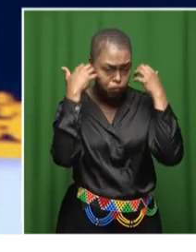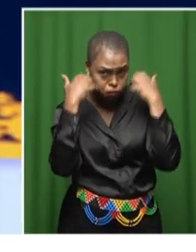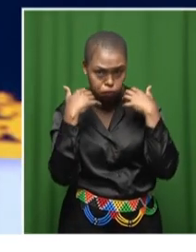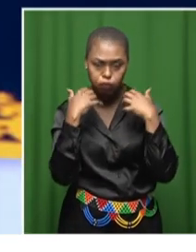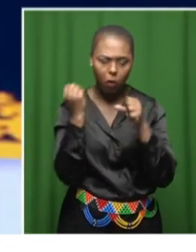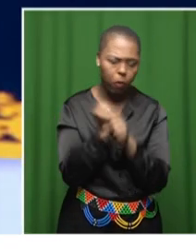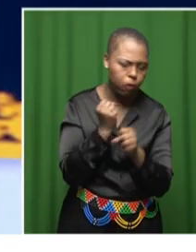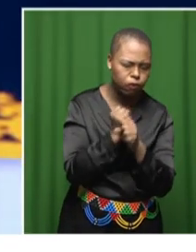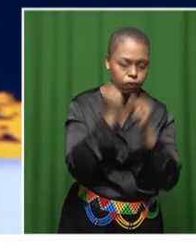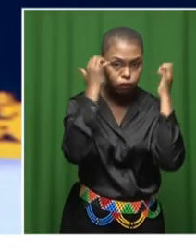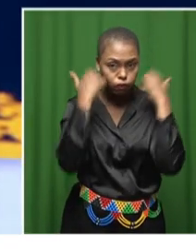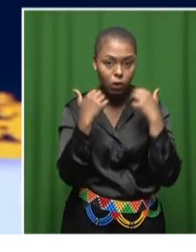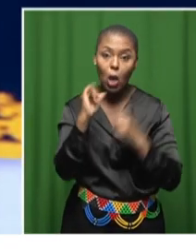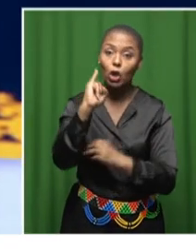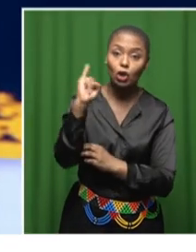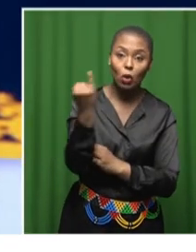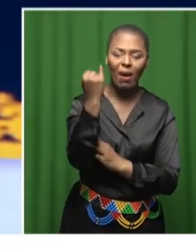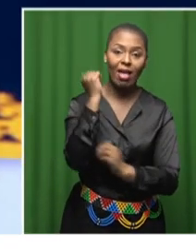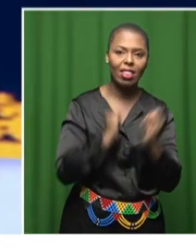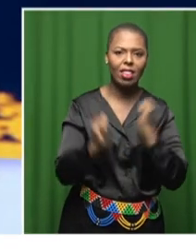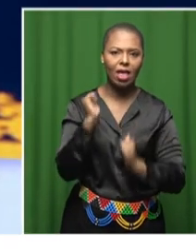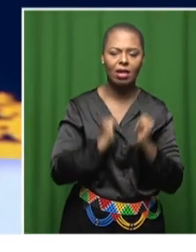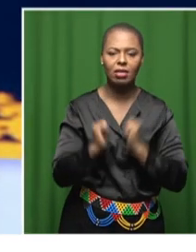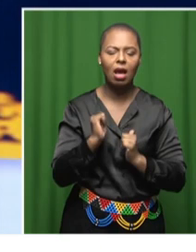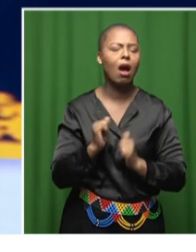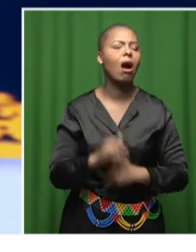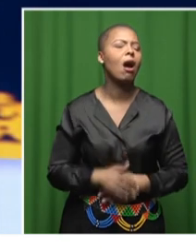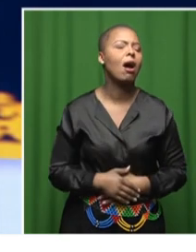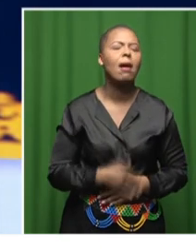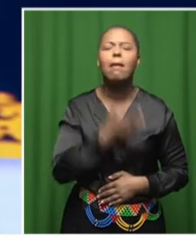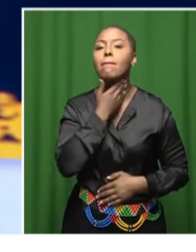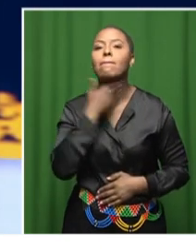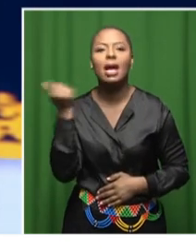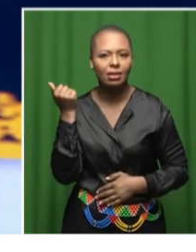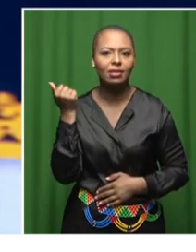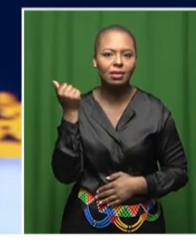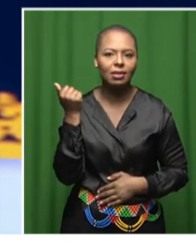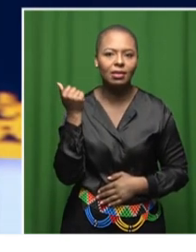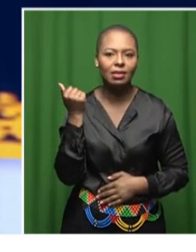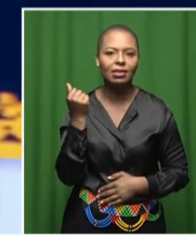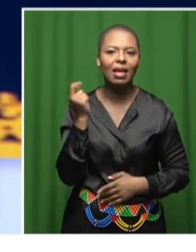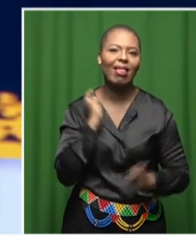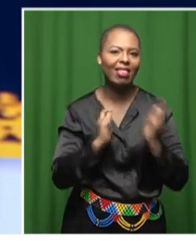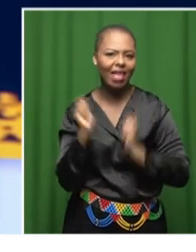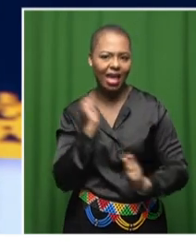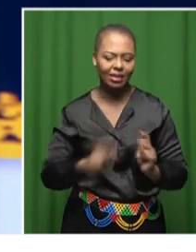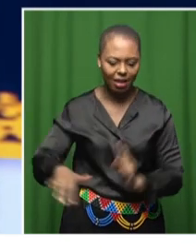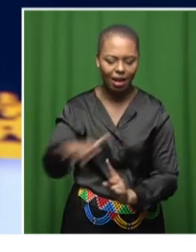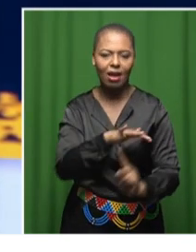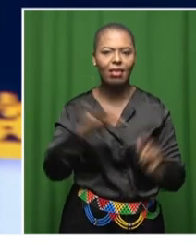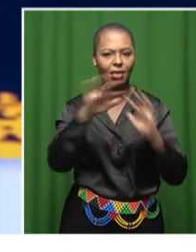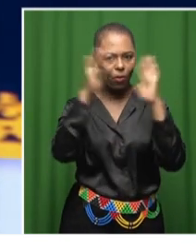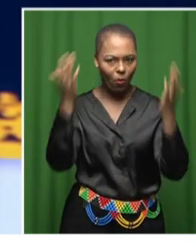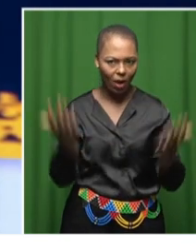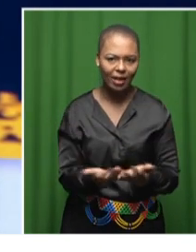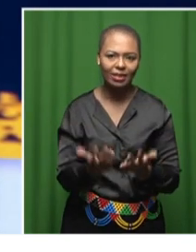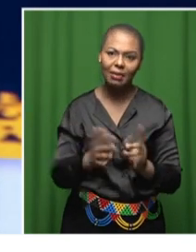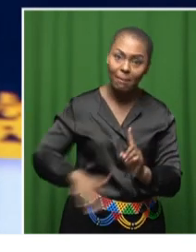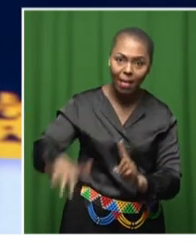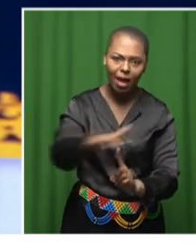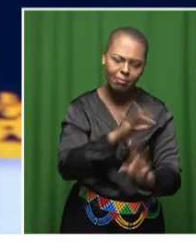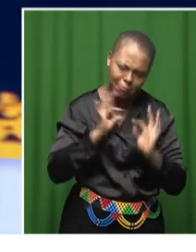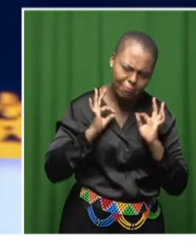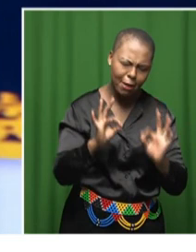the Joburg Theatre is amongst the best in the world in terms of the facility itself. Mm-hmm. So we use the LED